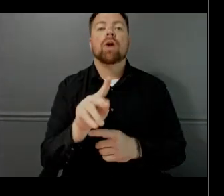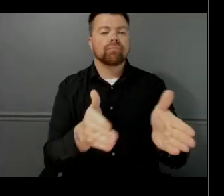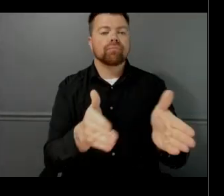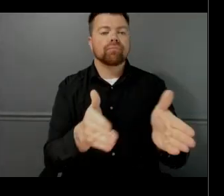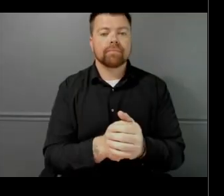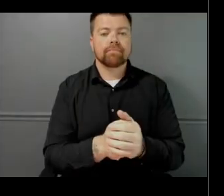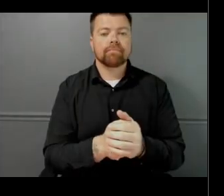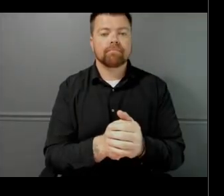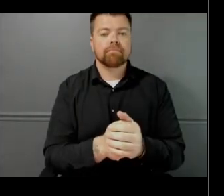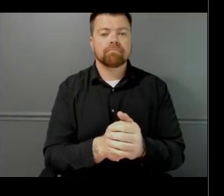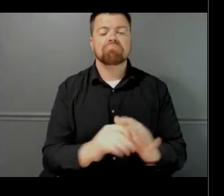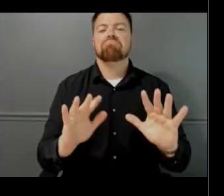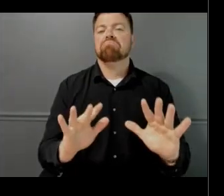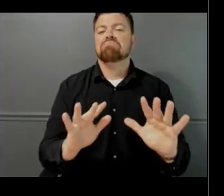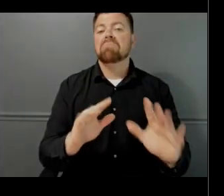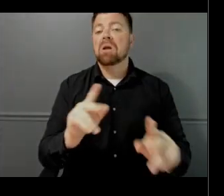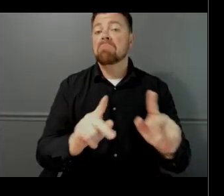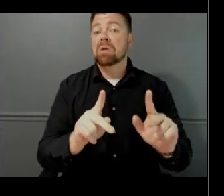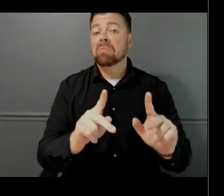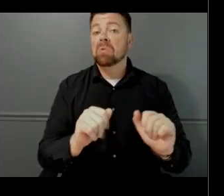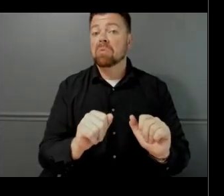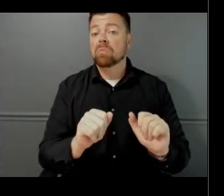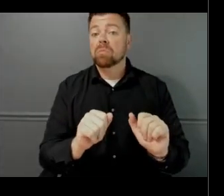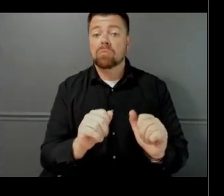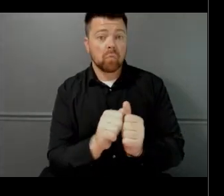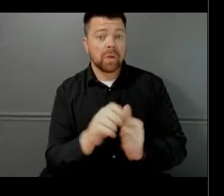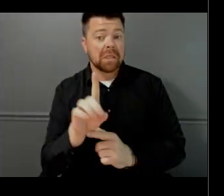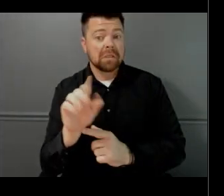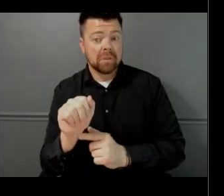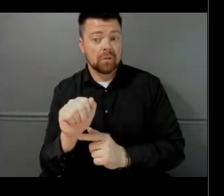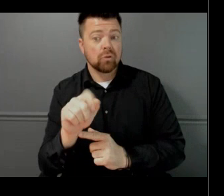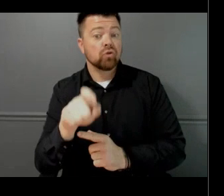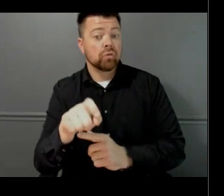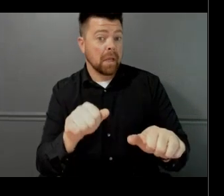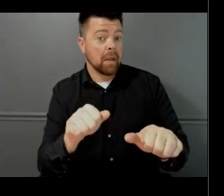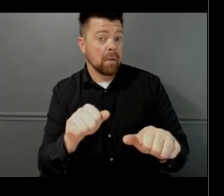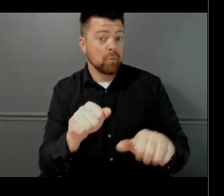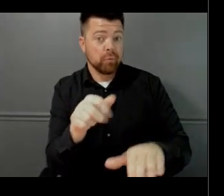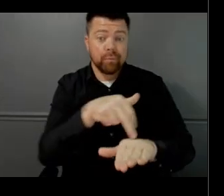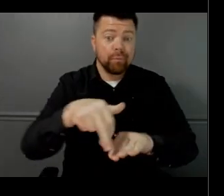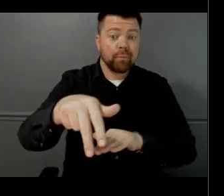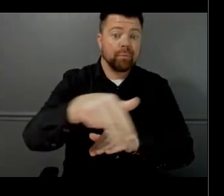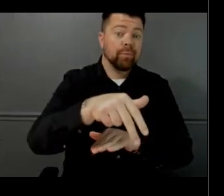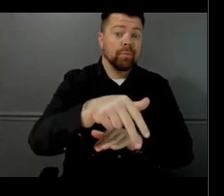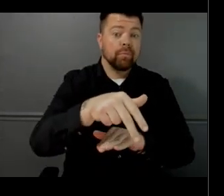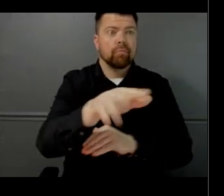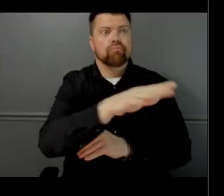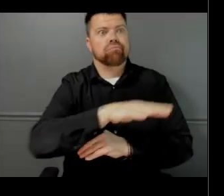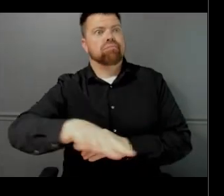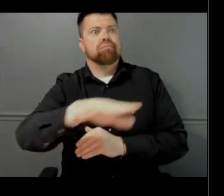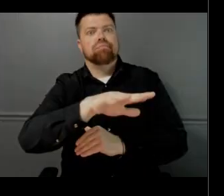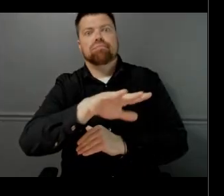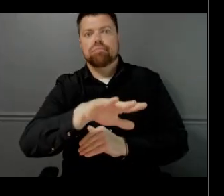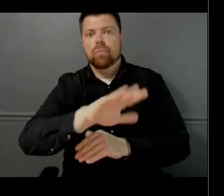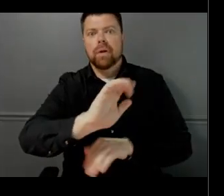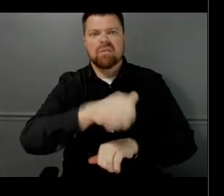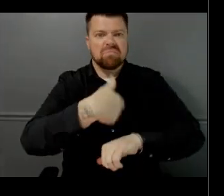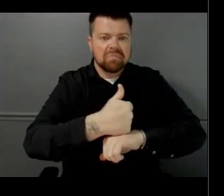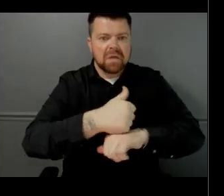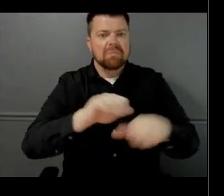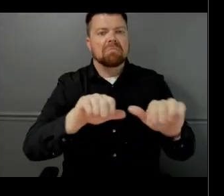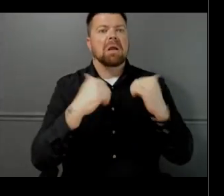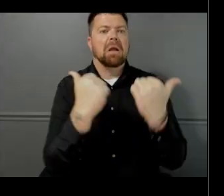Ideally, people with disabilities should be able to travel throughout the complex using